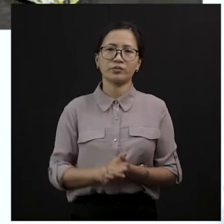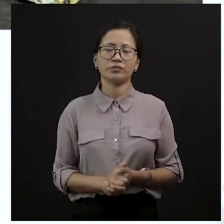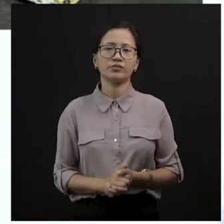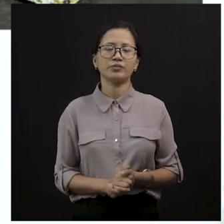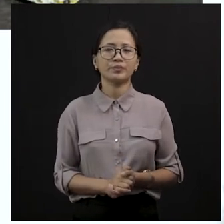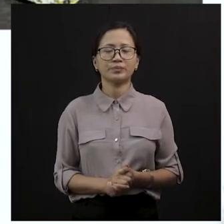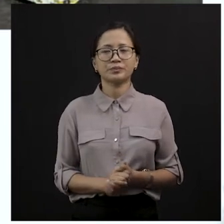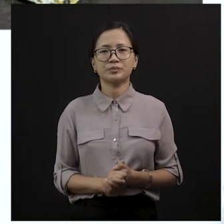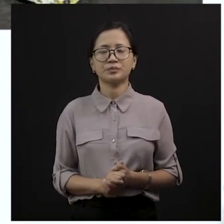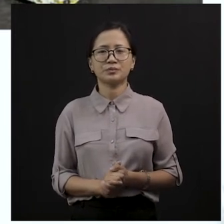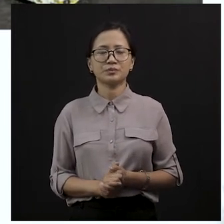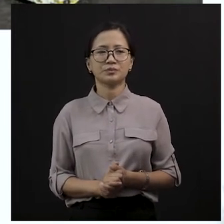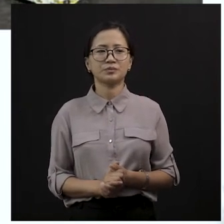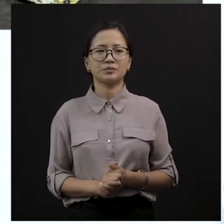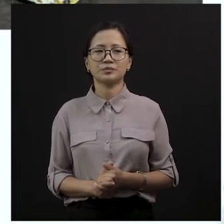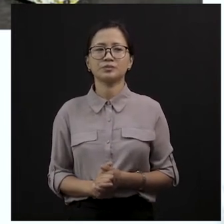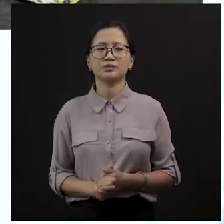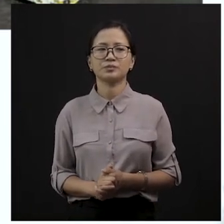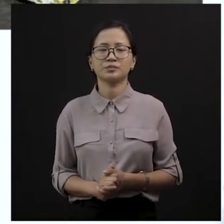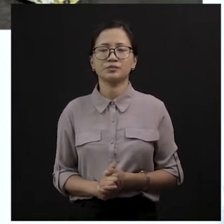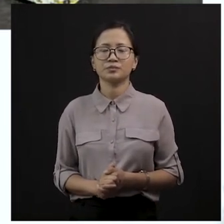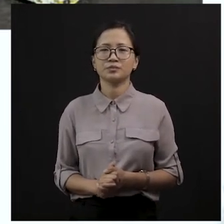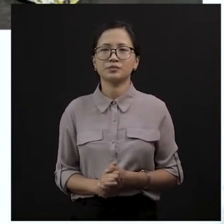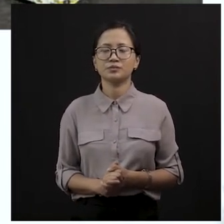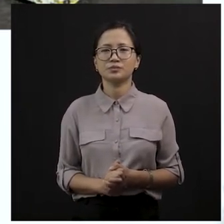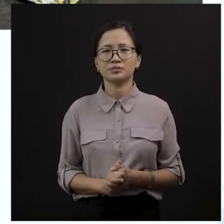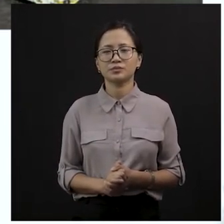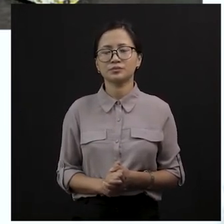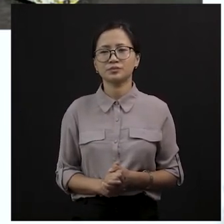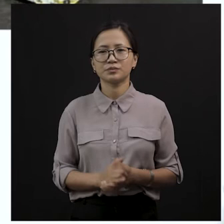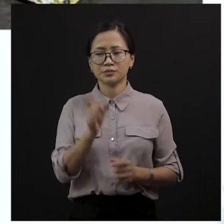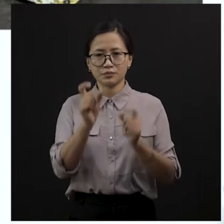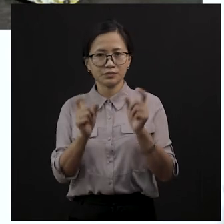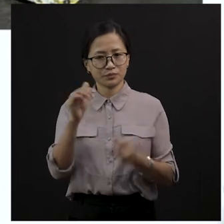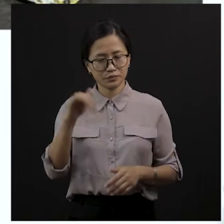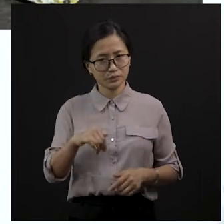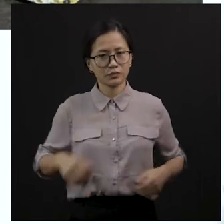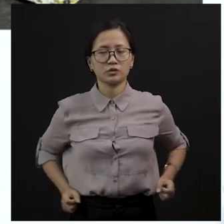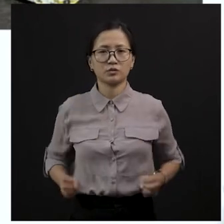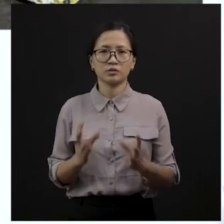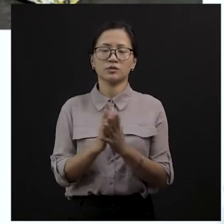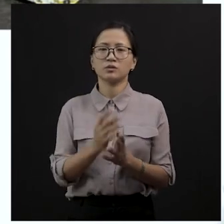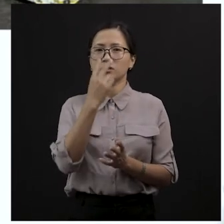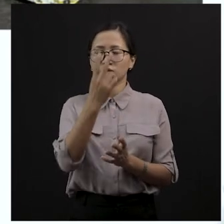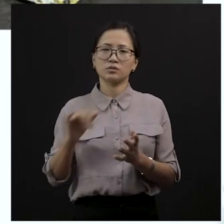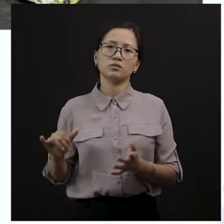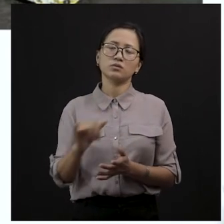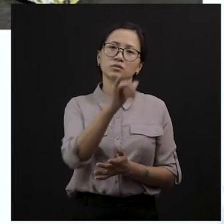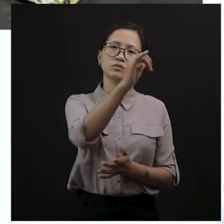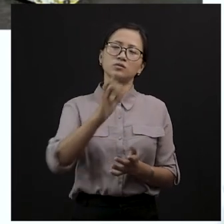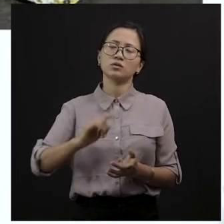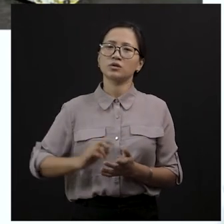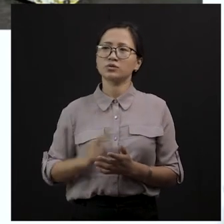aircrafts now, right? And so from here on, people started using airplane in order